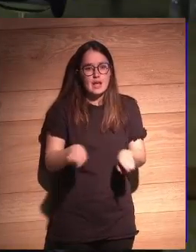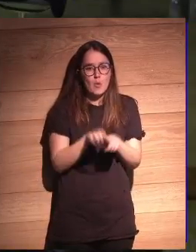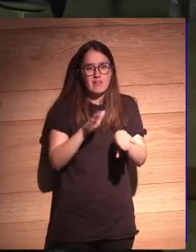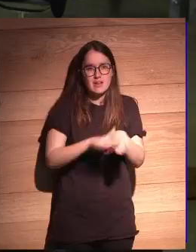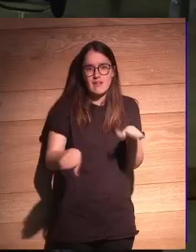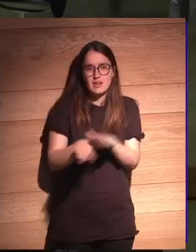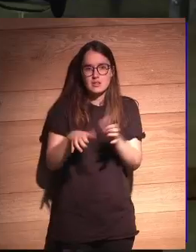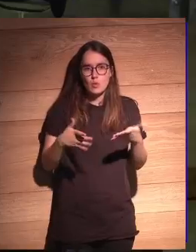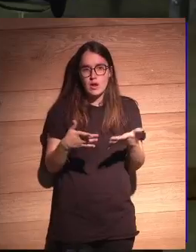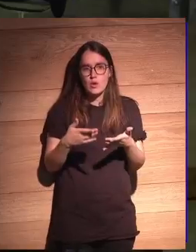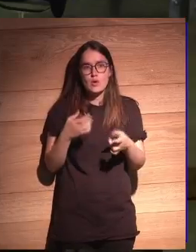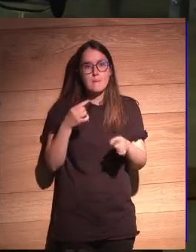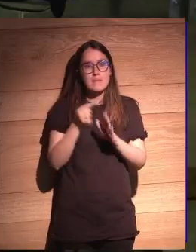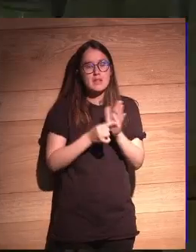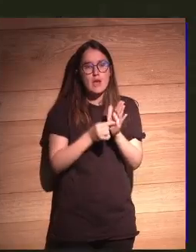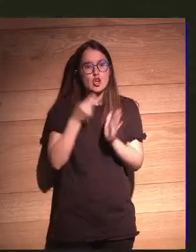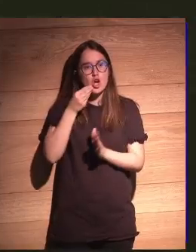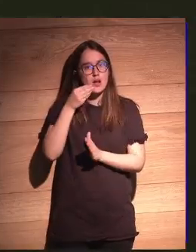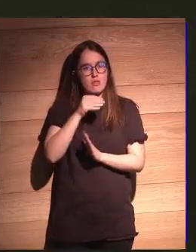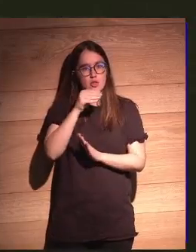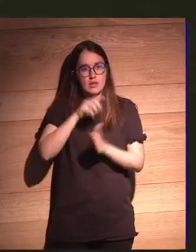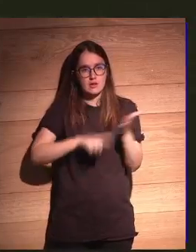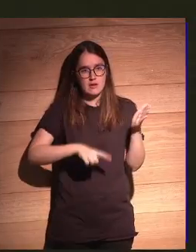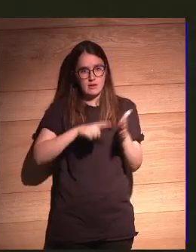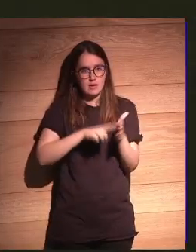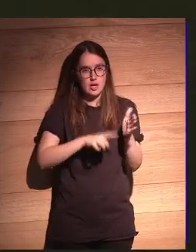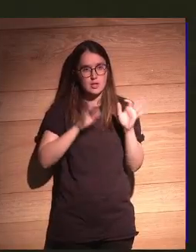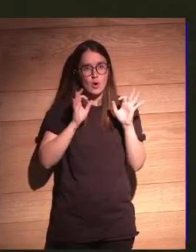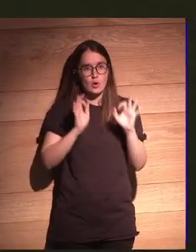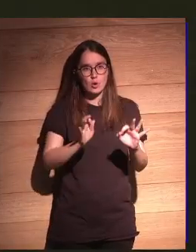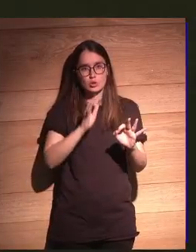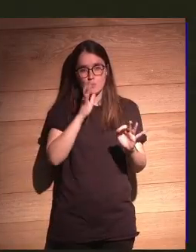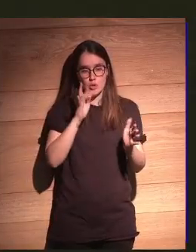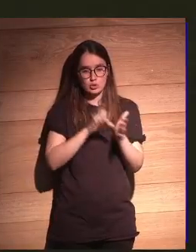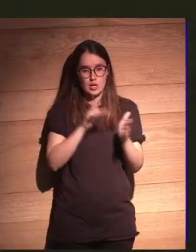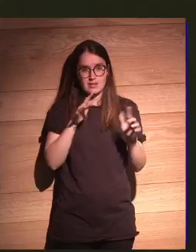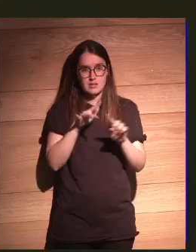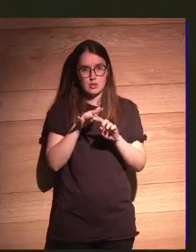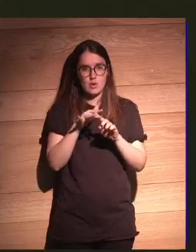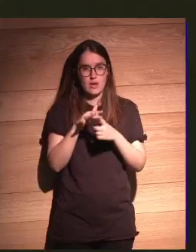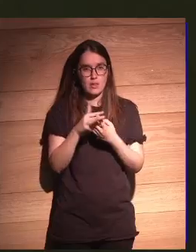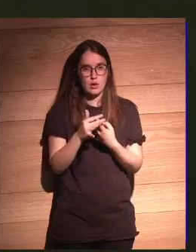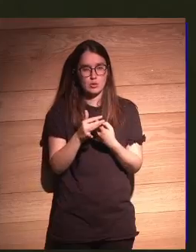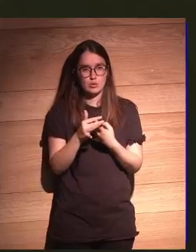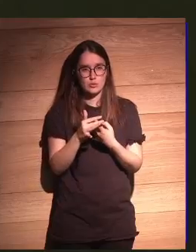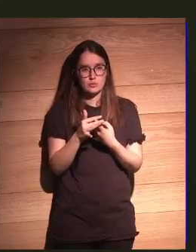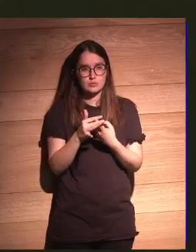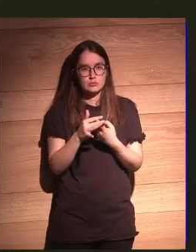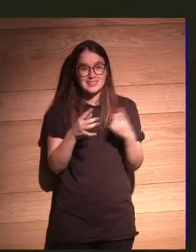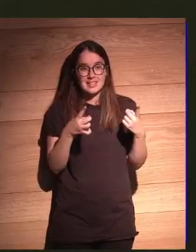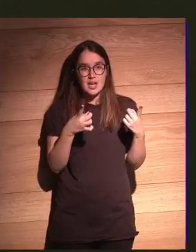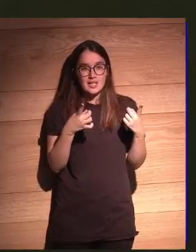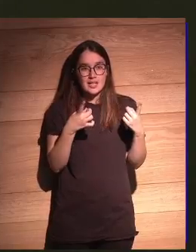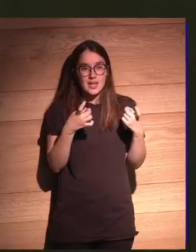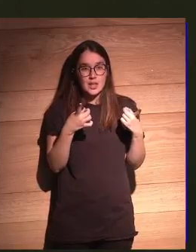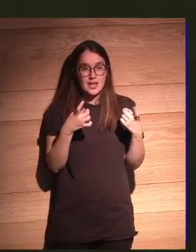no matter from which side they were, one of the policies that they presented was to freeze the rents, because